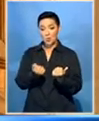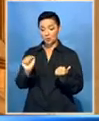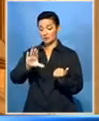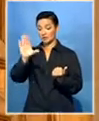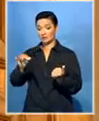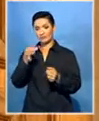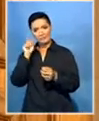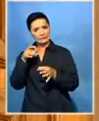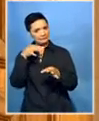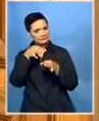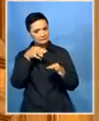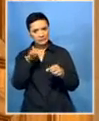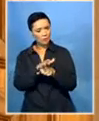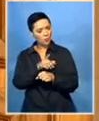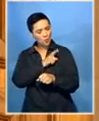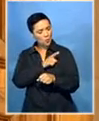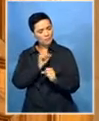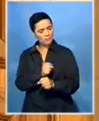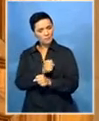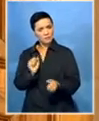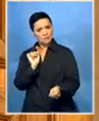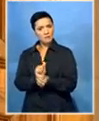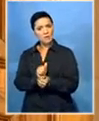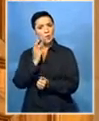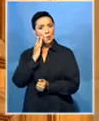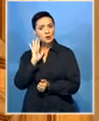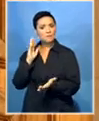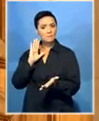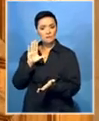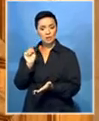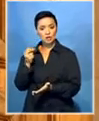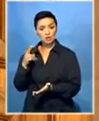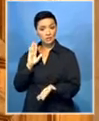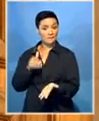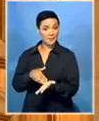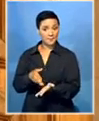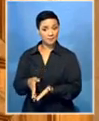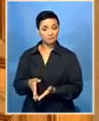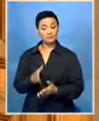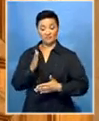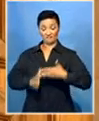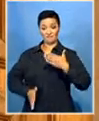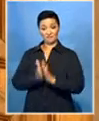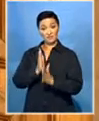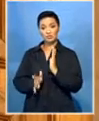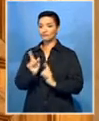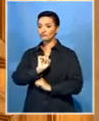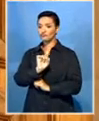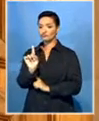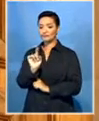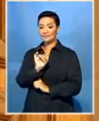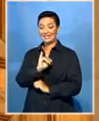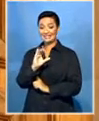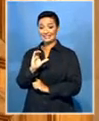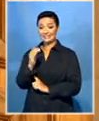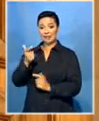government as to why it did not arrest Omar al-Bashir. But it's not likely to end here. An ICC